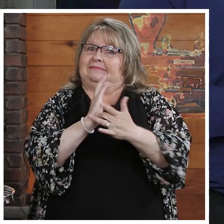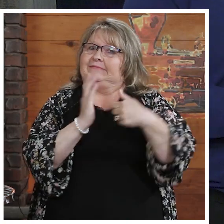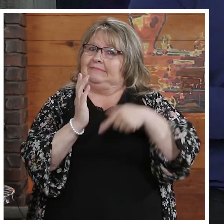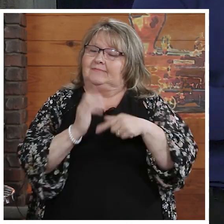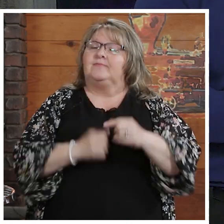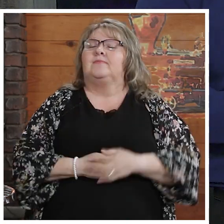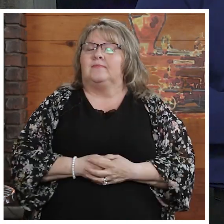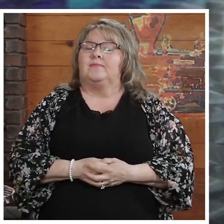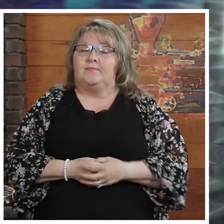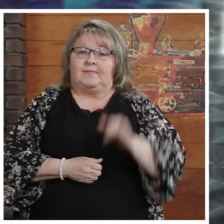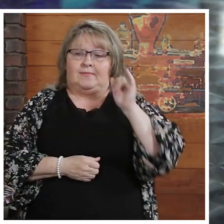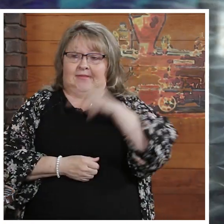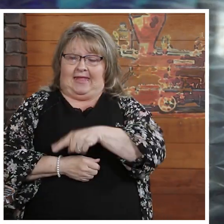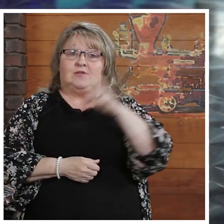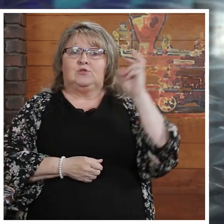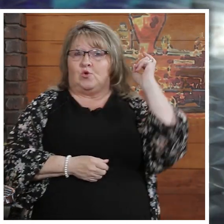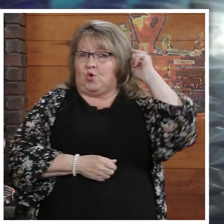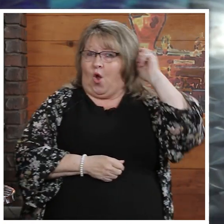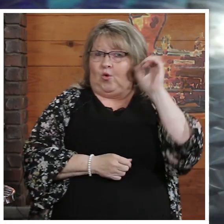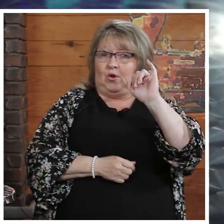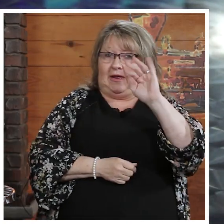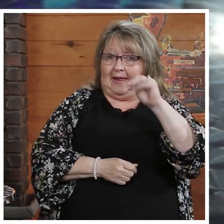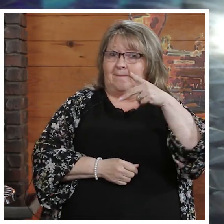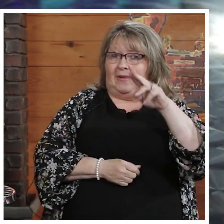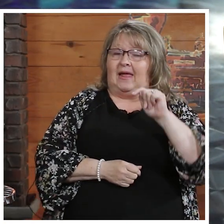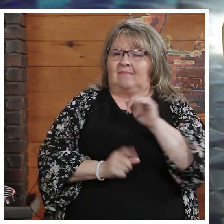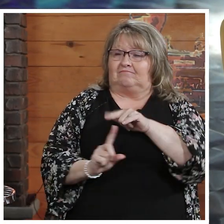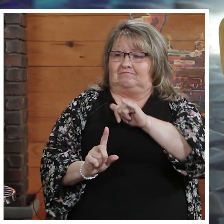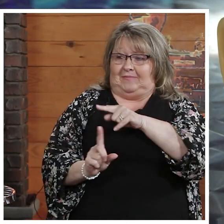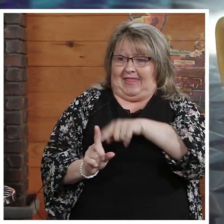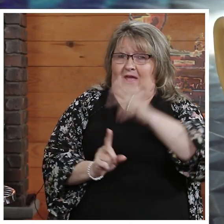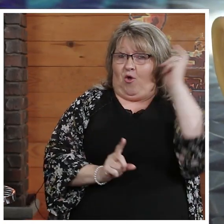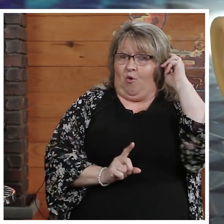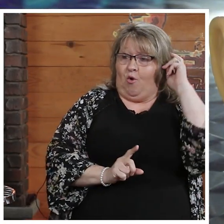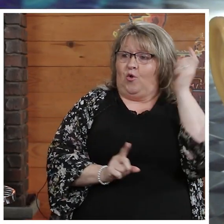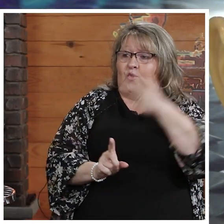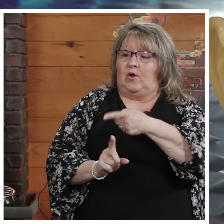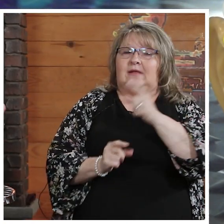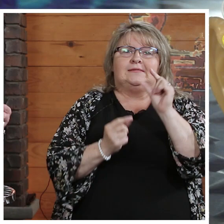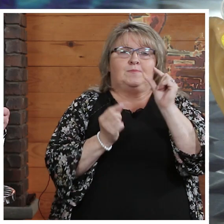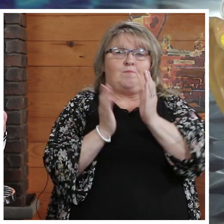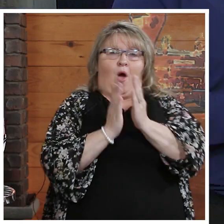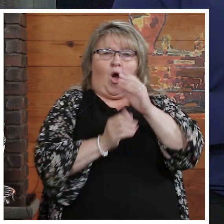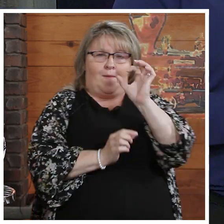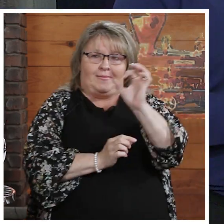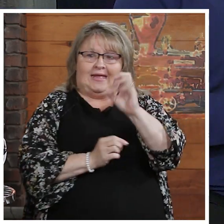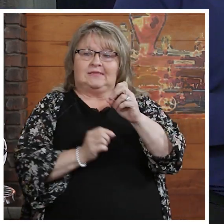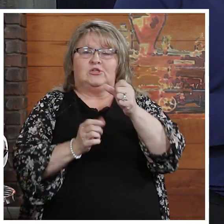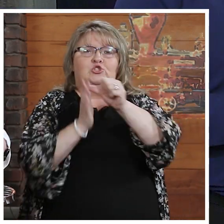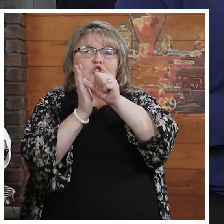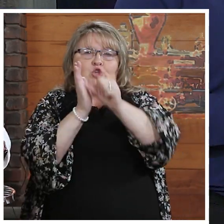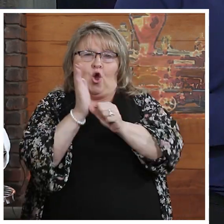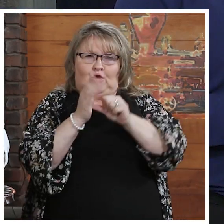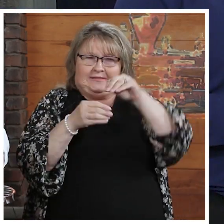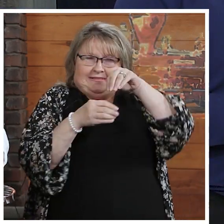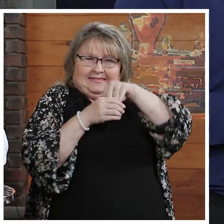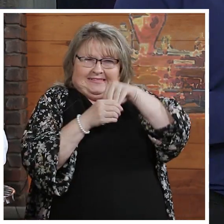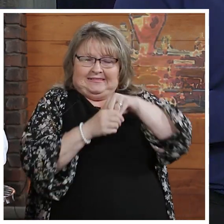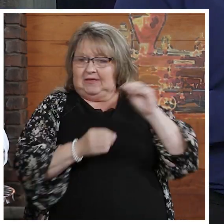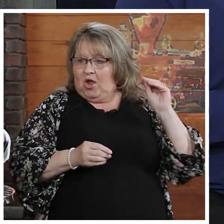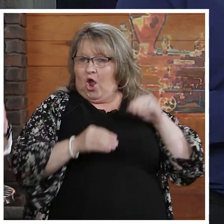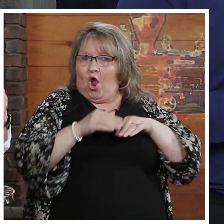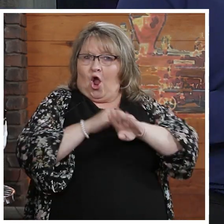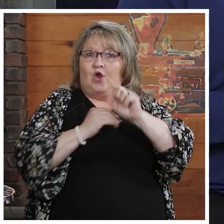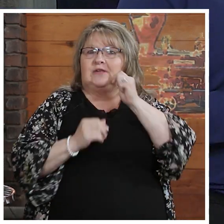the cochlear implant. A cochlear implant is a piece that is surgically implanted under the skin by